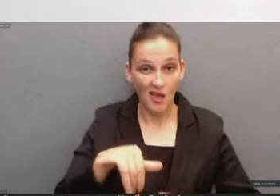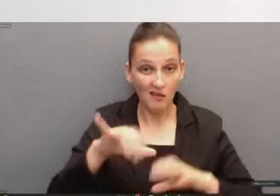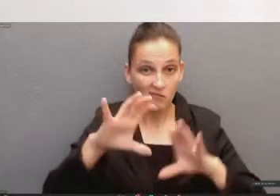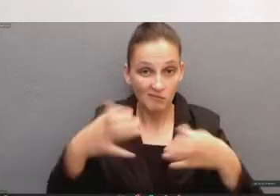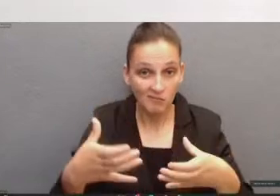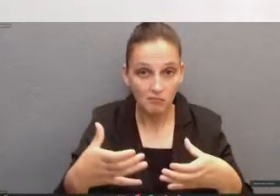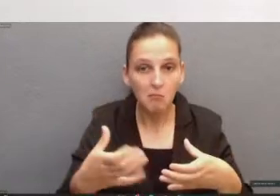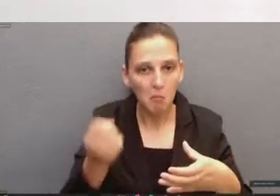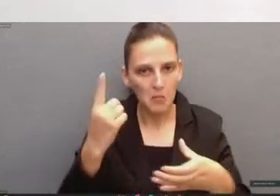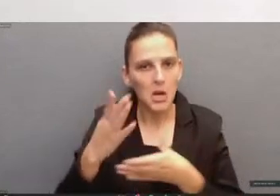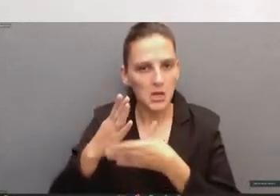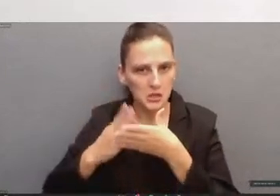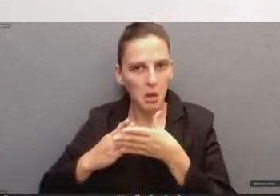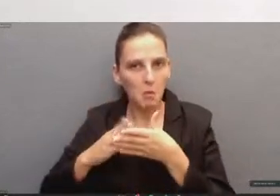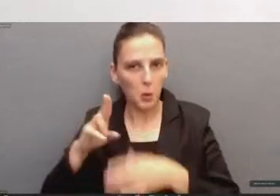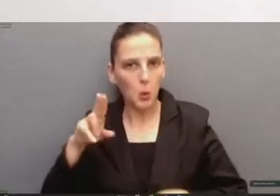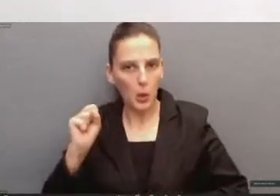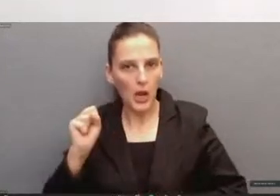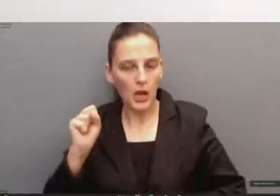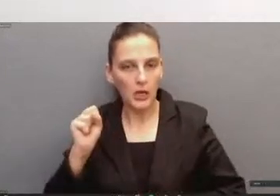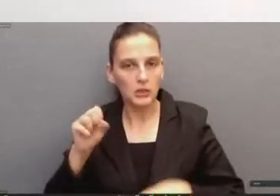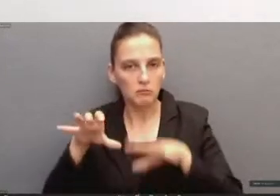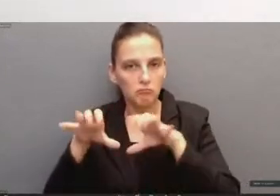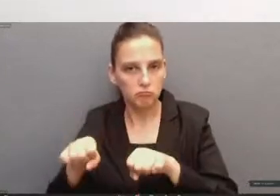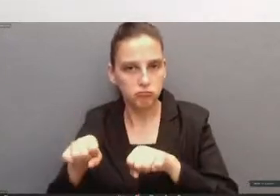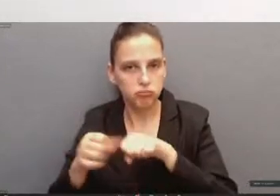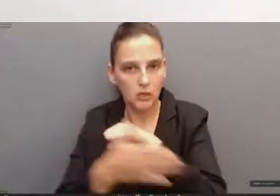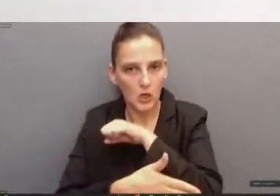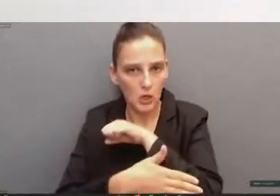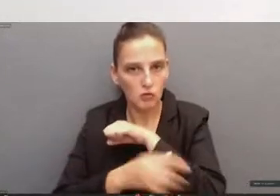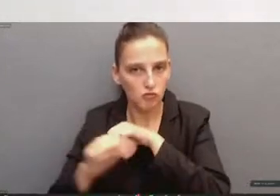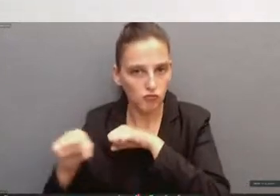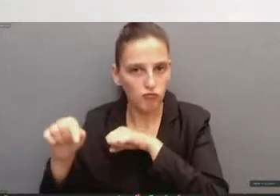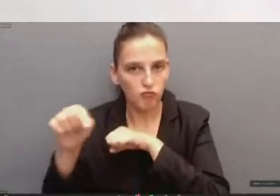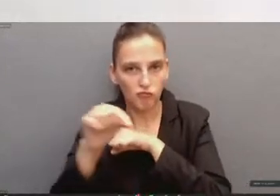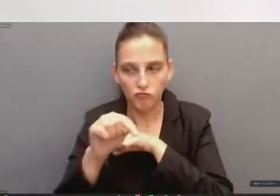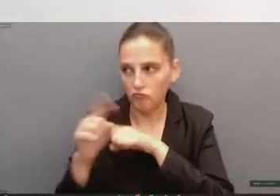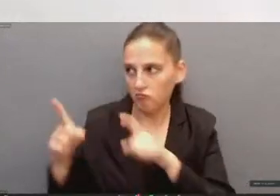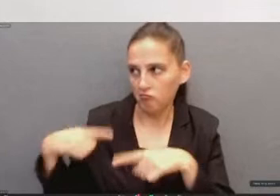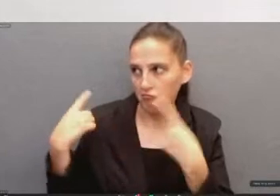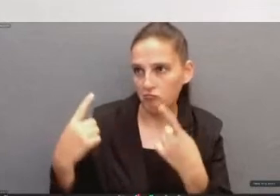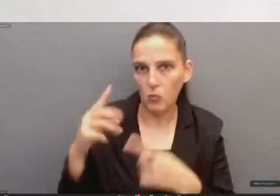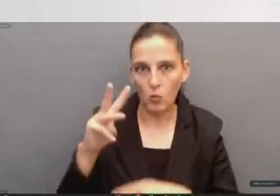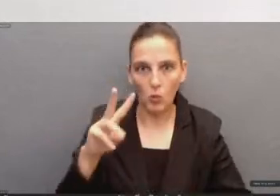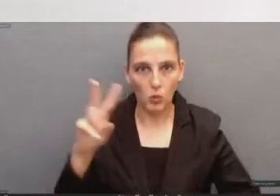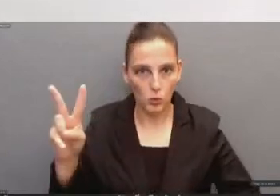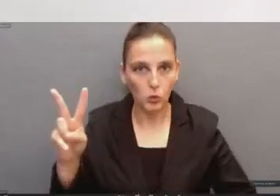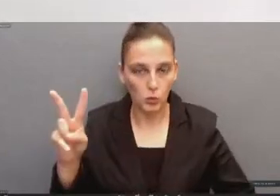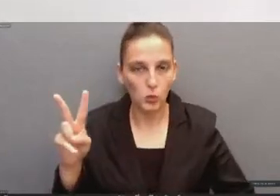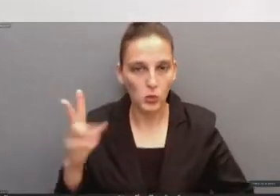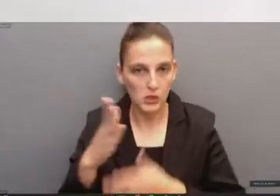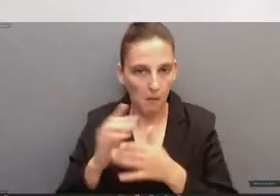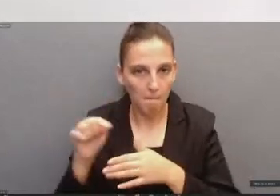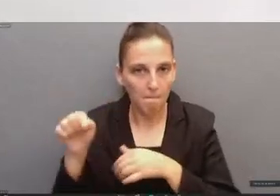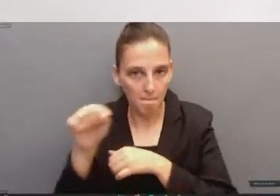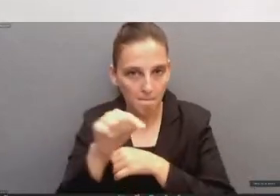United States historically had since World War II had governance over, but is now contained within